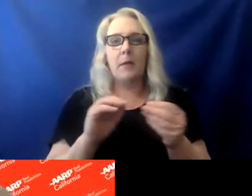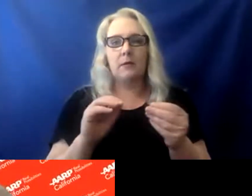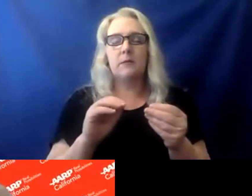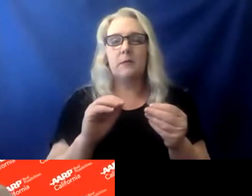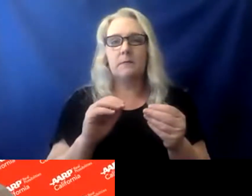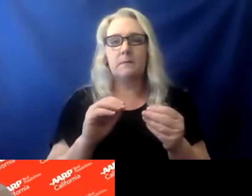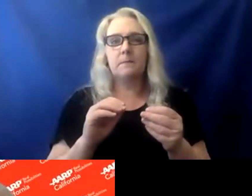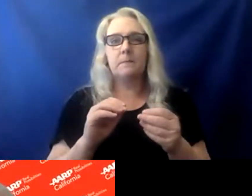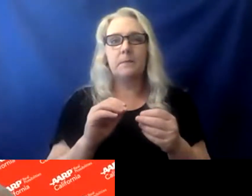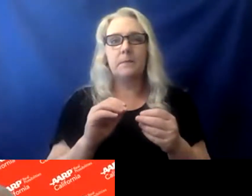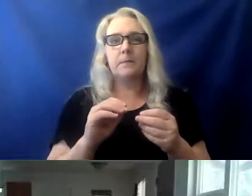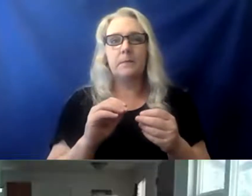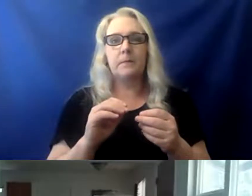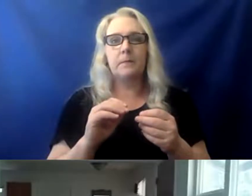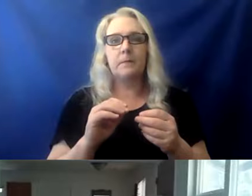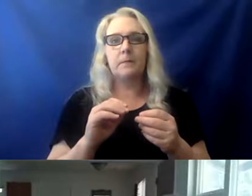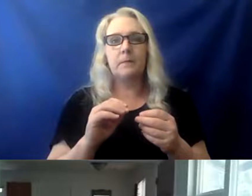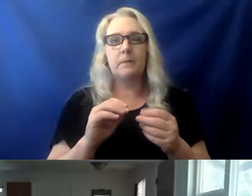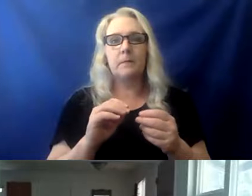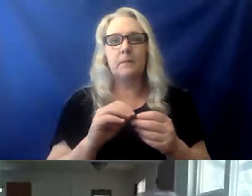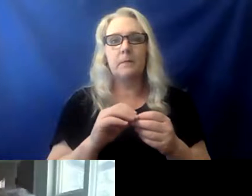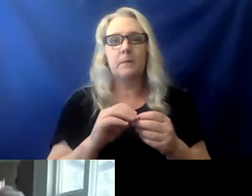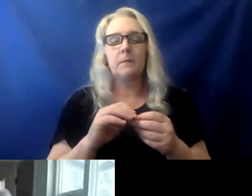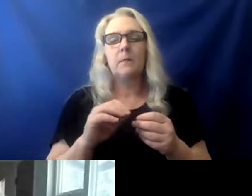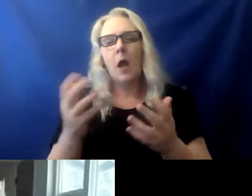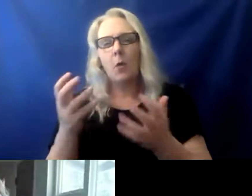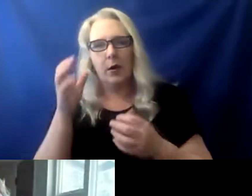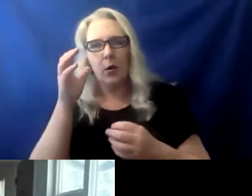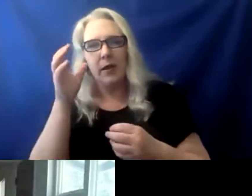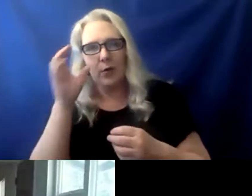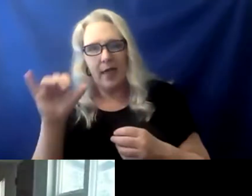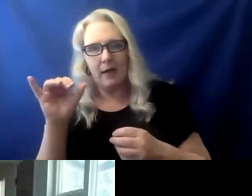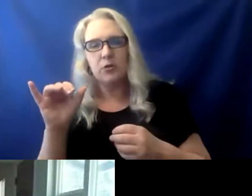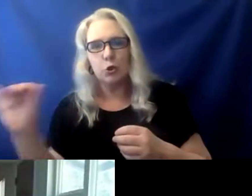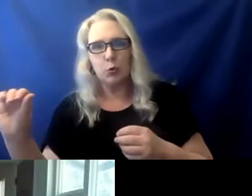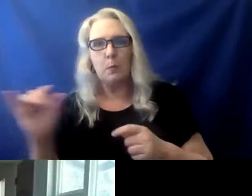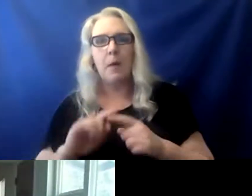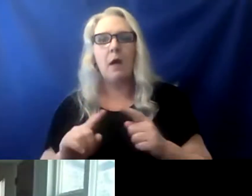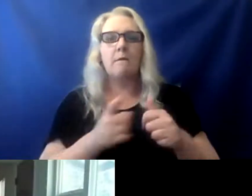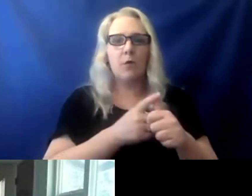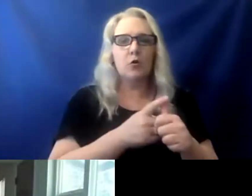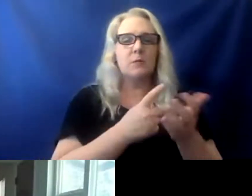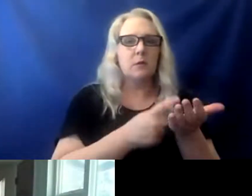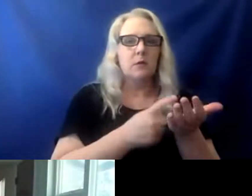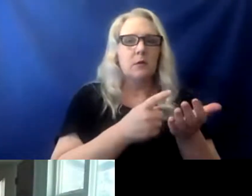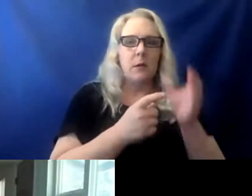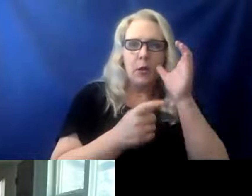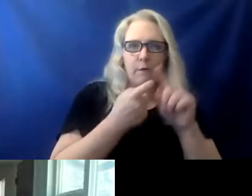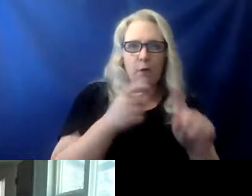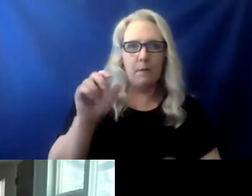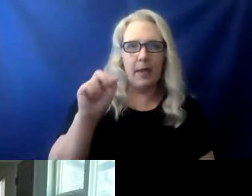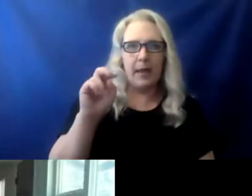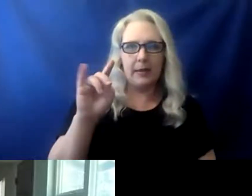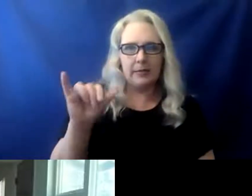and then I'll try to do a little quick reflection back and then hear from the public for a few minutes. Andy. Yeah, I just wanted to pick